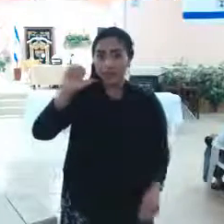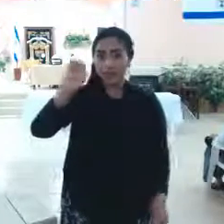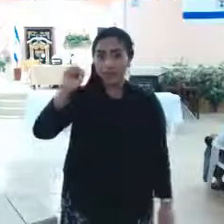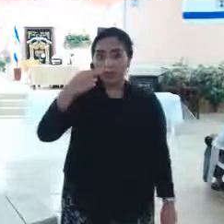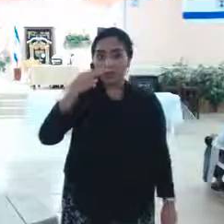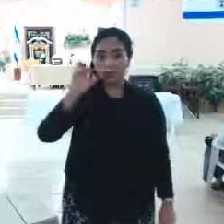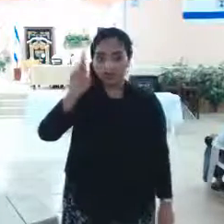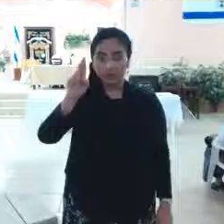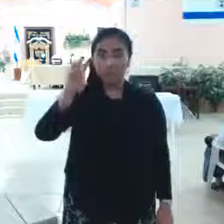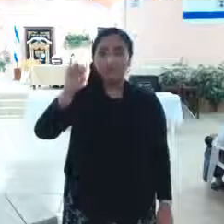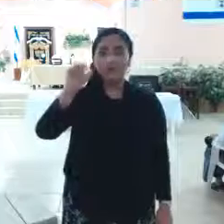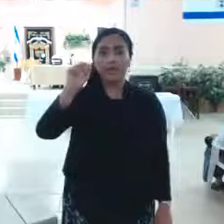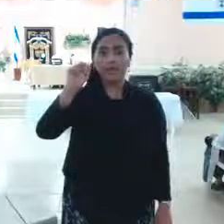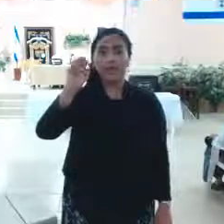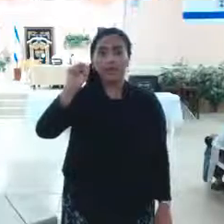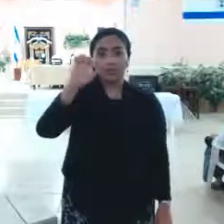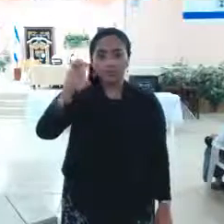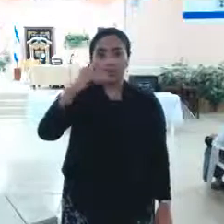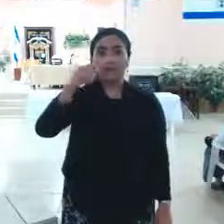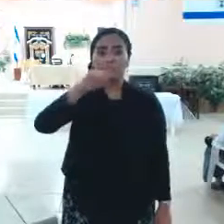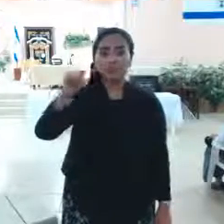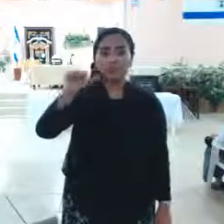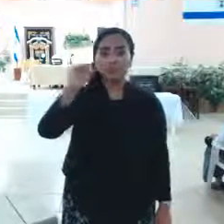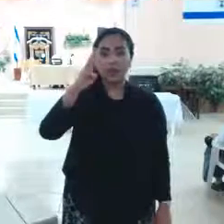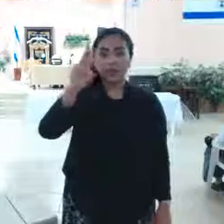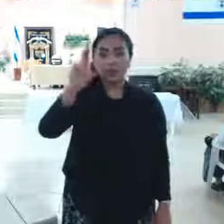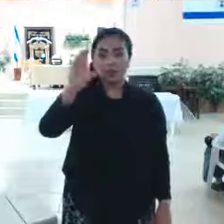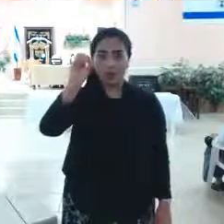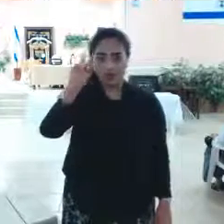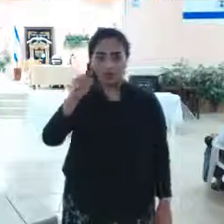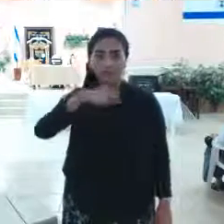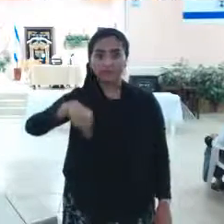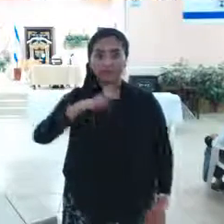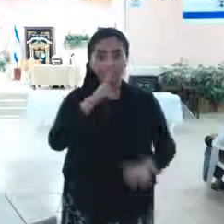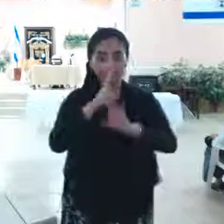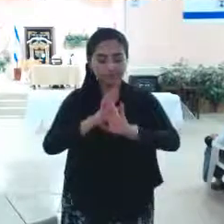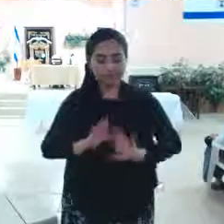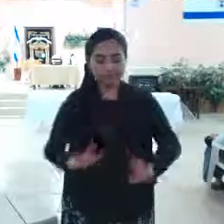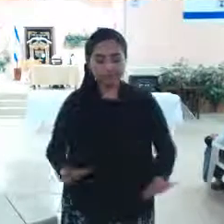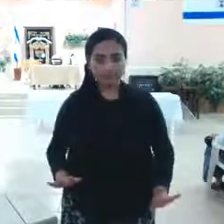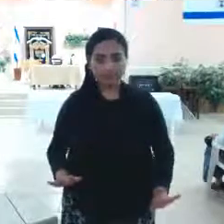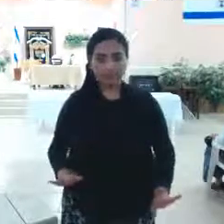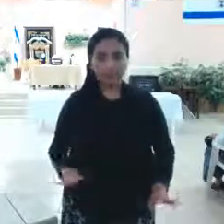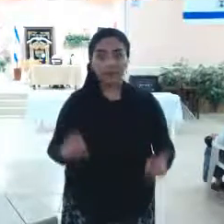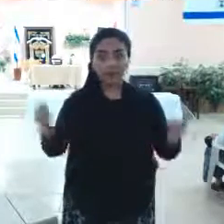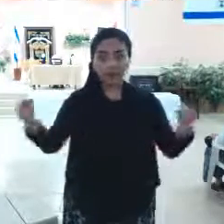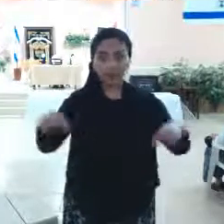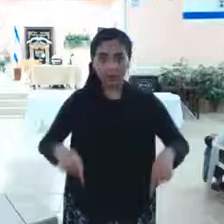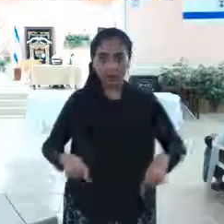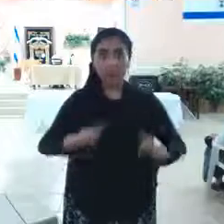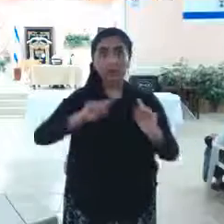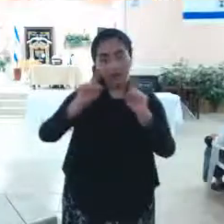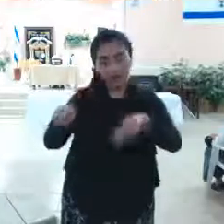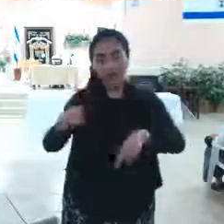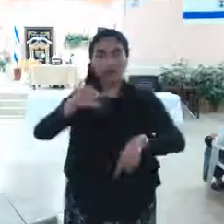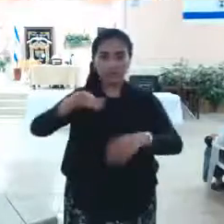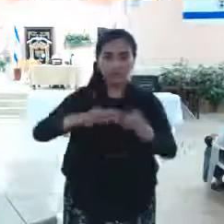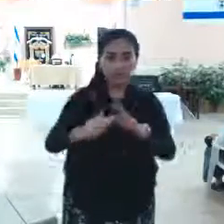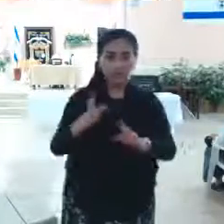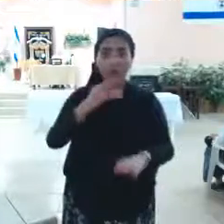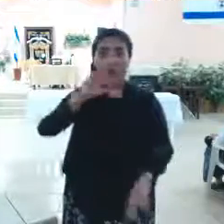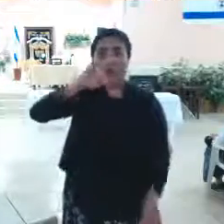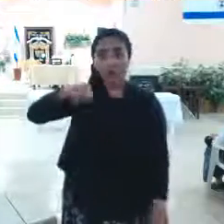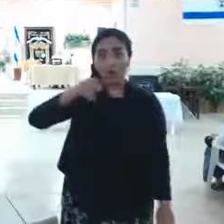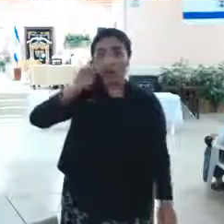Asher, Manasseh, and Zebulun humbled the what? Humbled themselves and came to